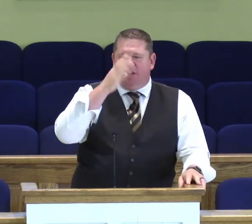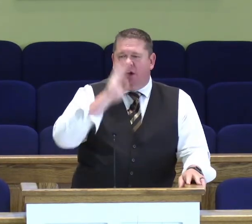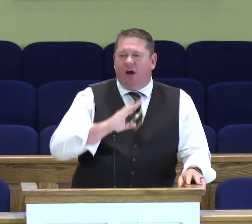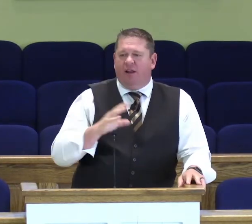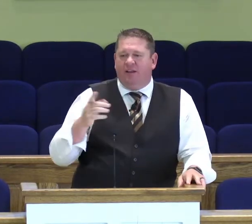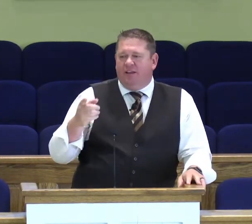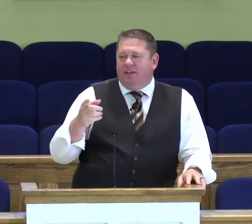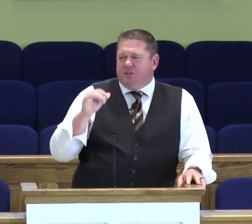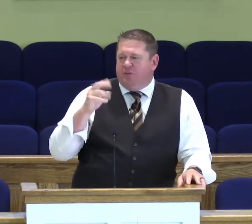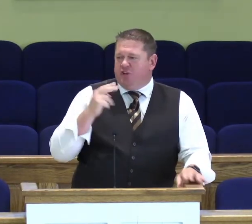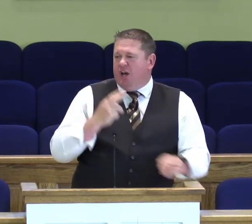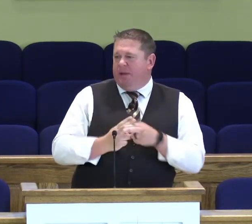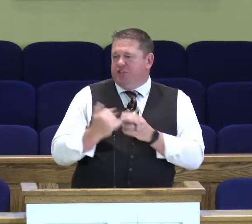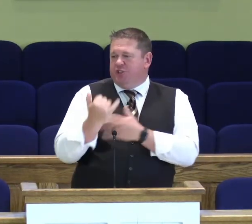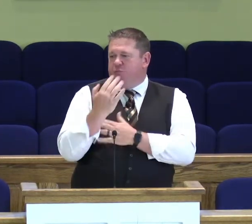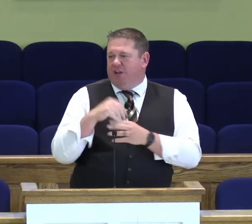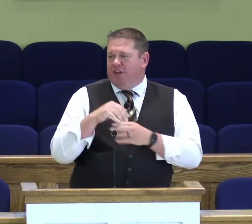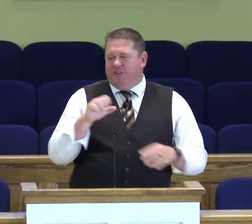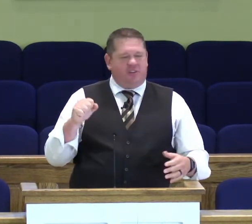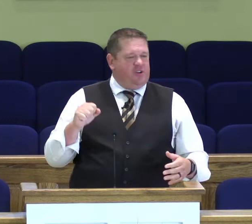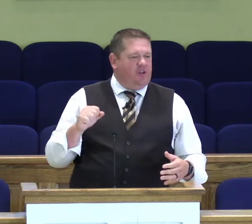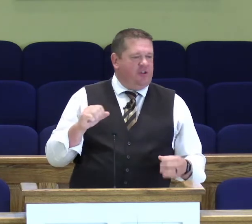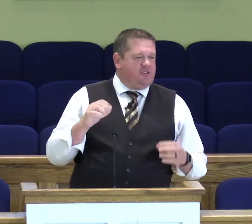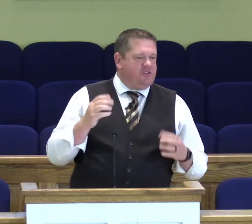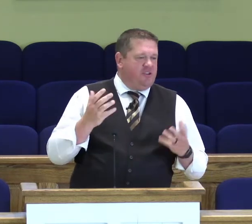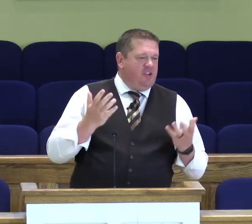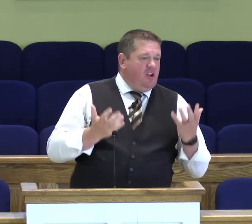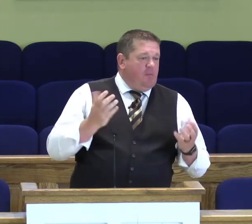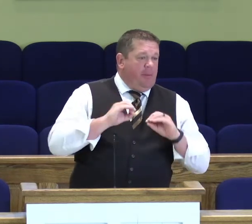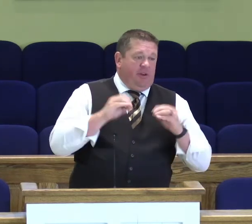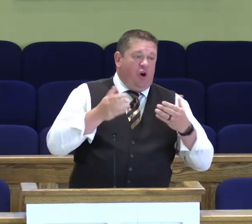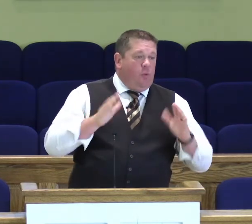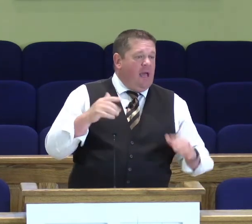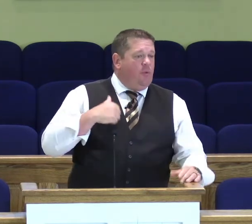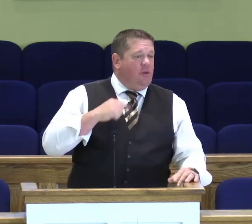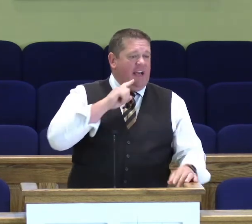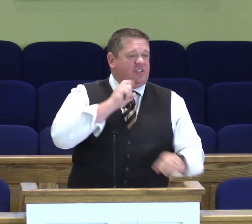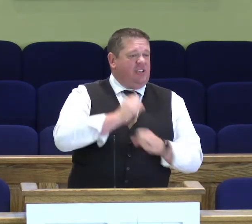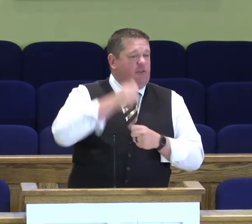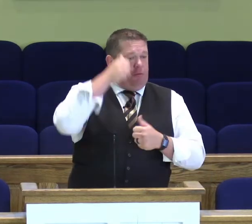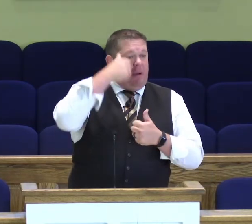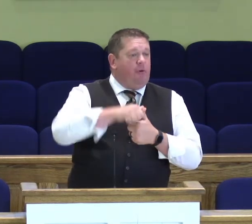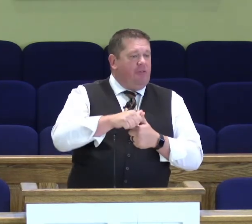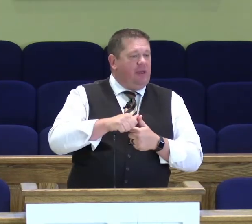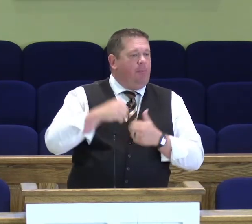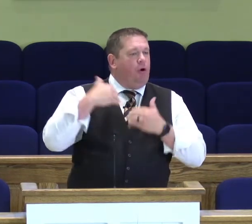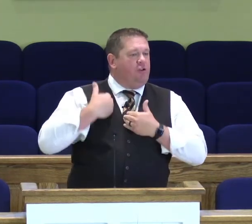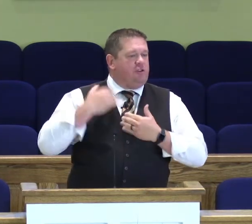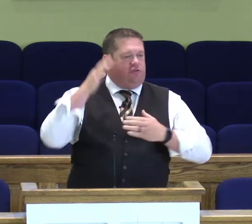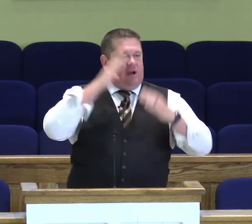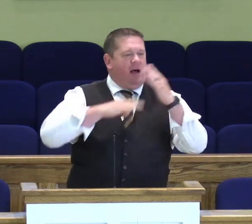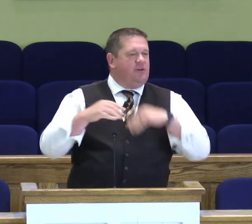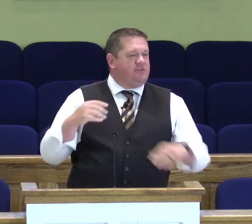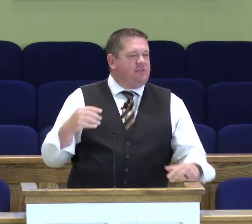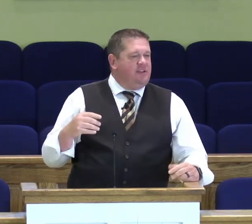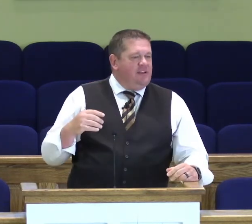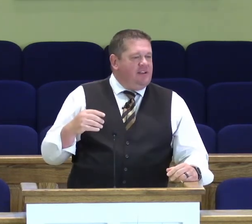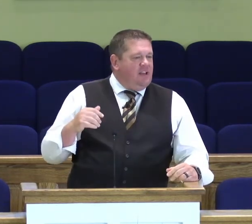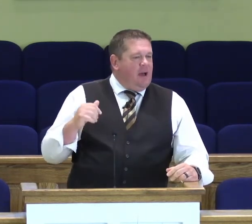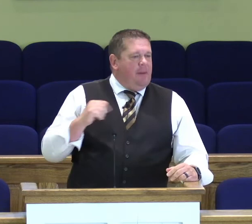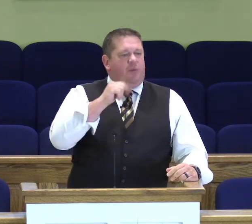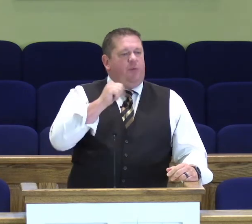of God and we see God, and Brother John mentioned this morning in Sunday school, there's probably no way we'll actually even remember the burdens and